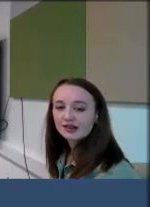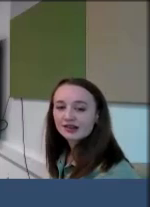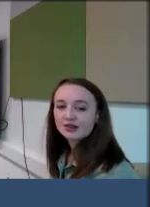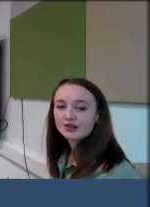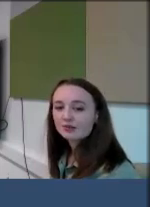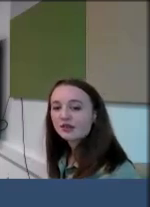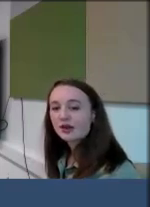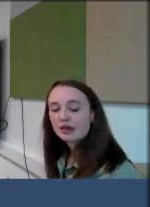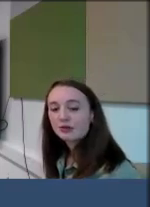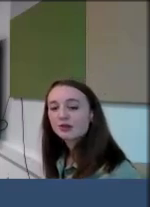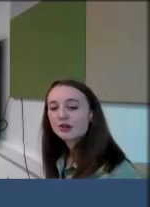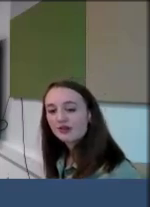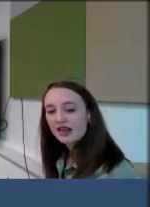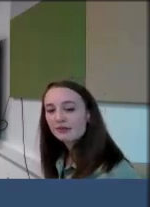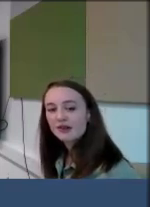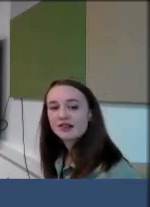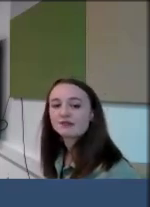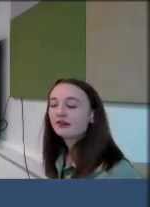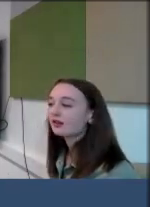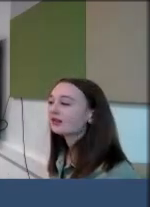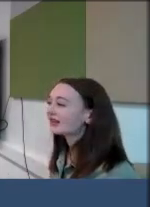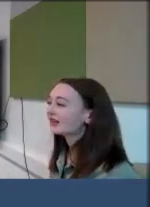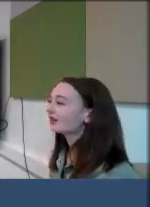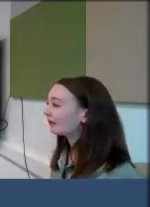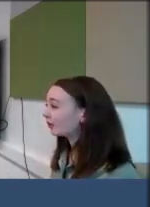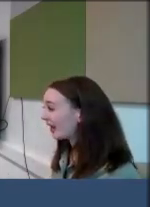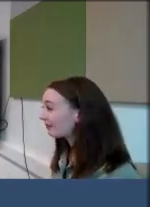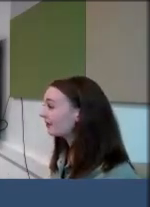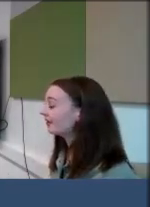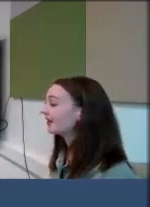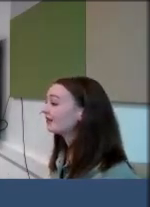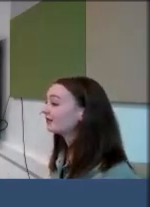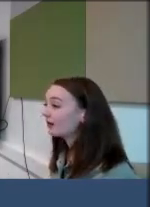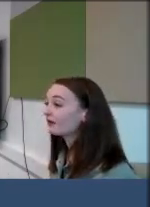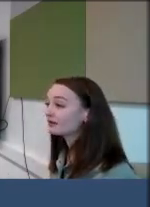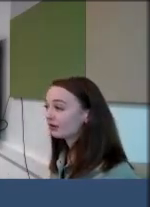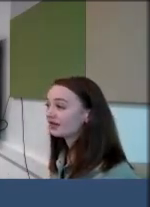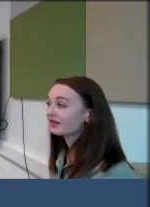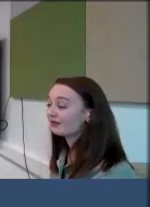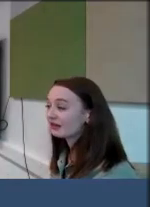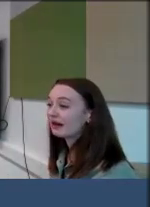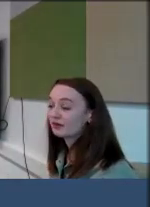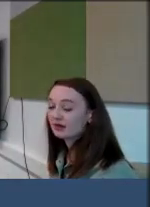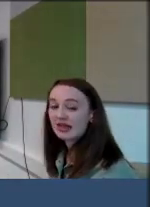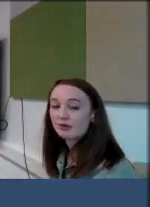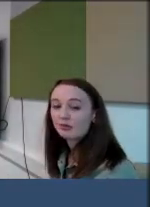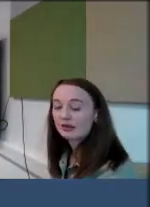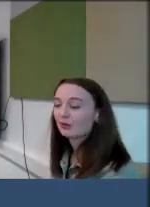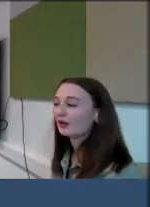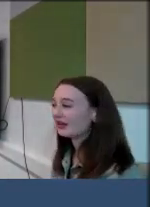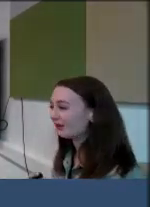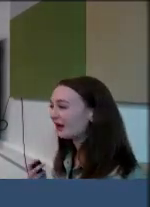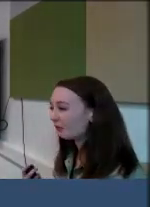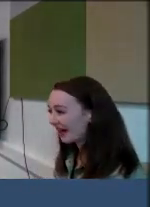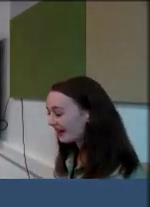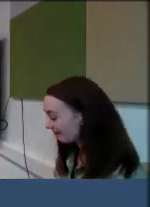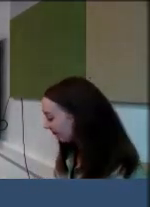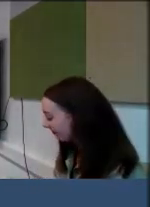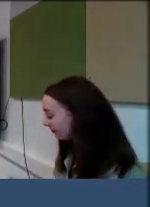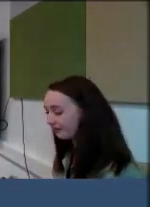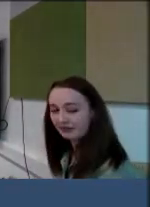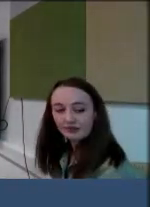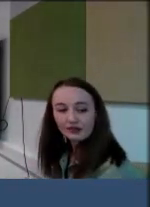really think that this is something that people should fear, because it's very unlikely that that will happen if you are responding to feedback from disabled people in the right